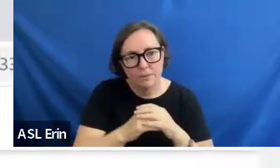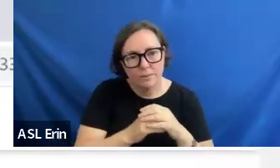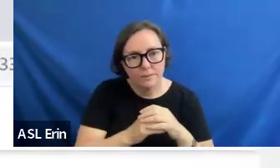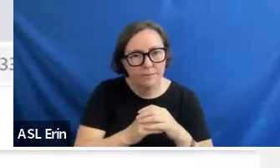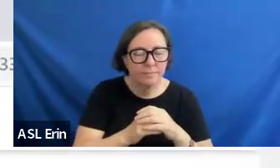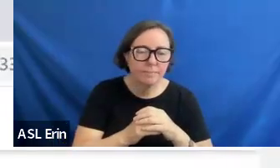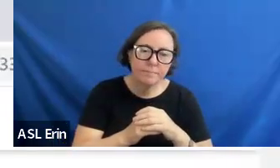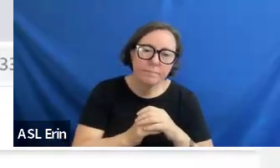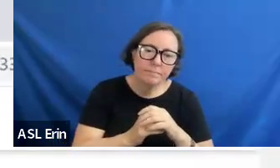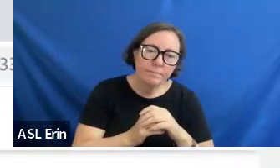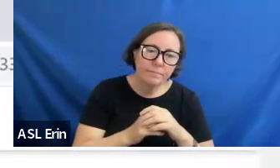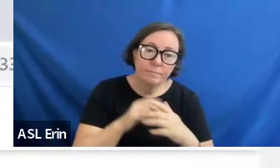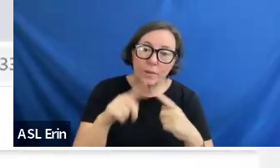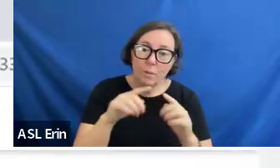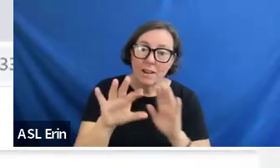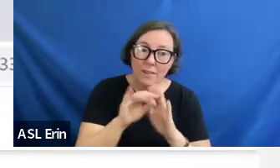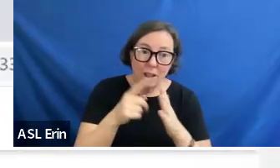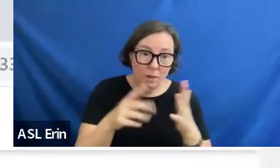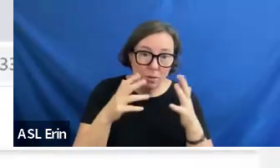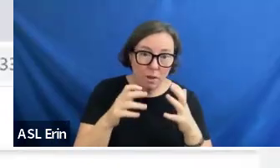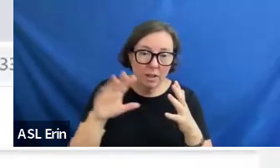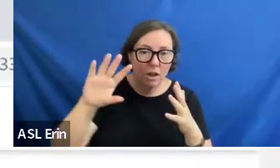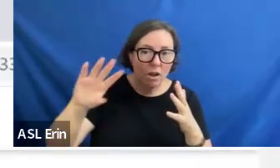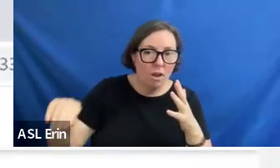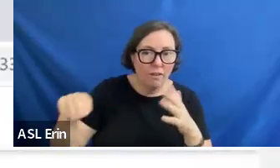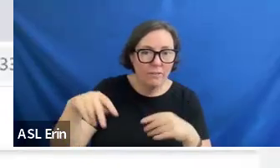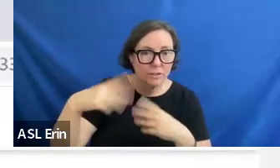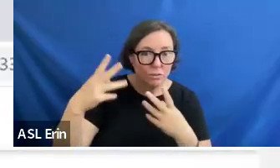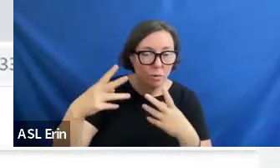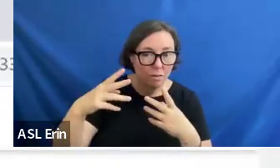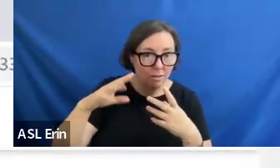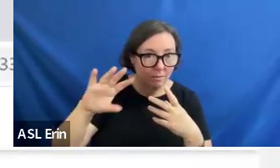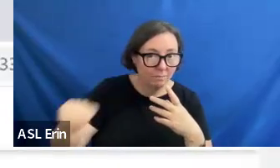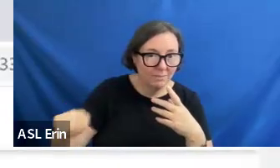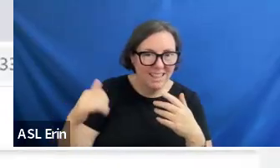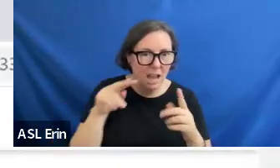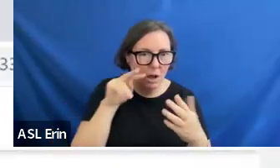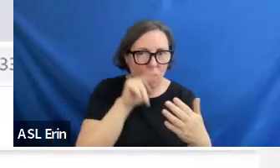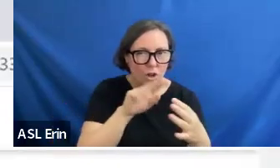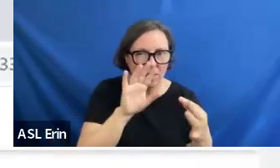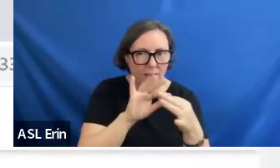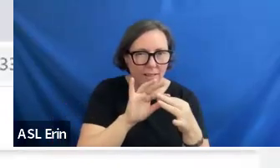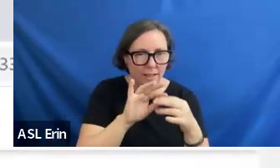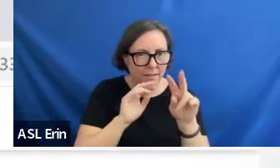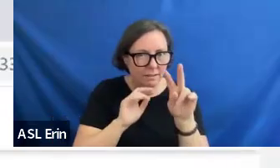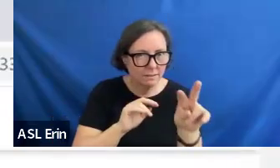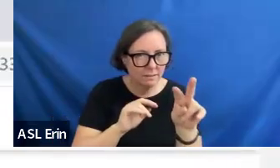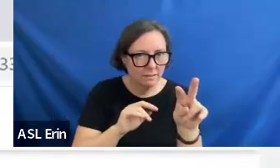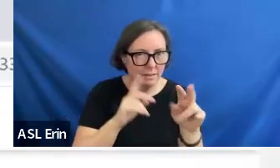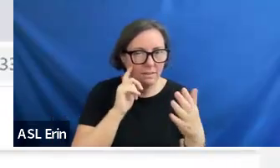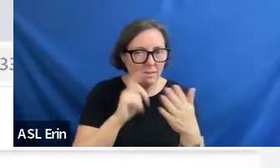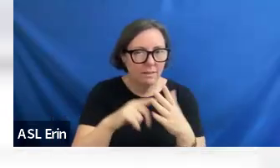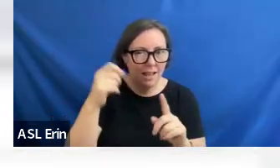When you have found the website you want, close the scroll tool. Now fix your gaze on the link, select the activator